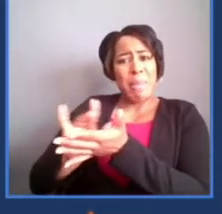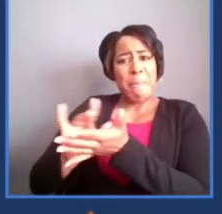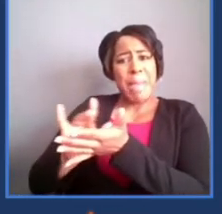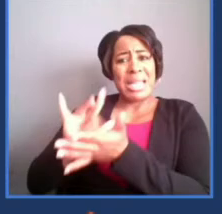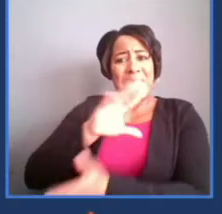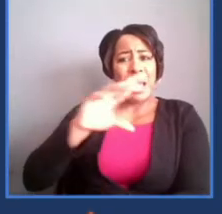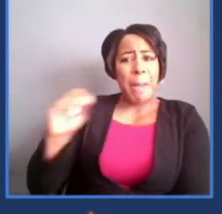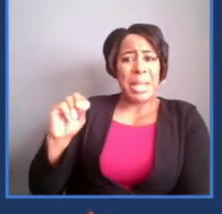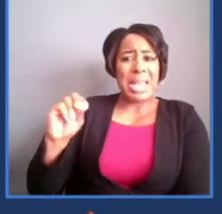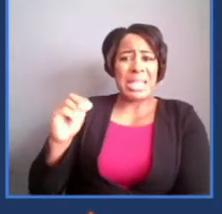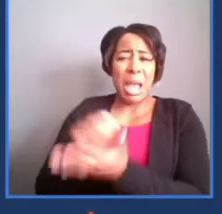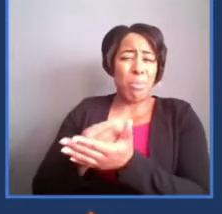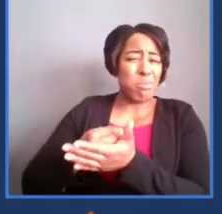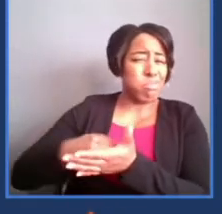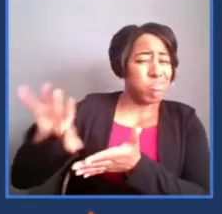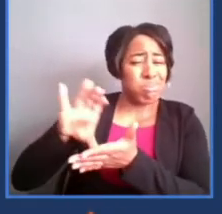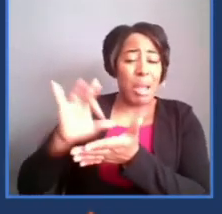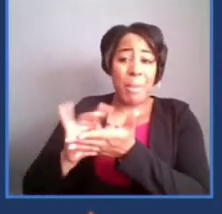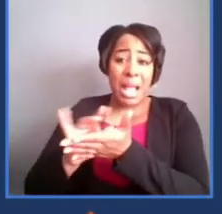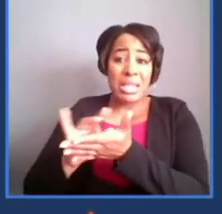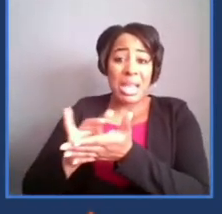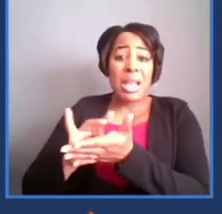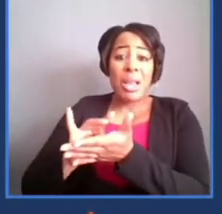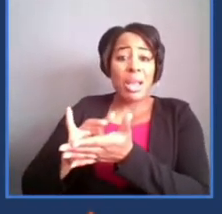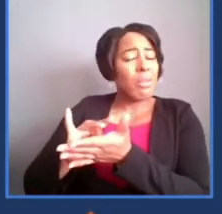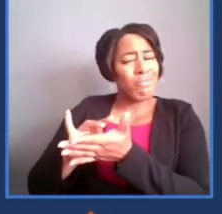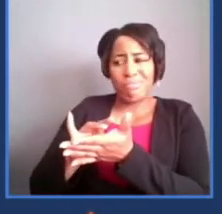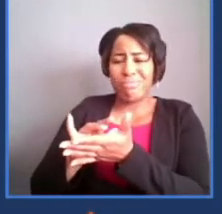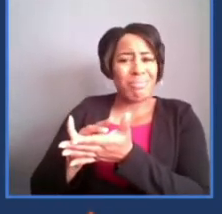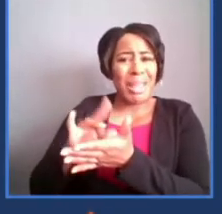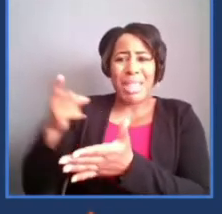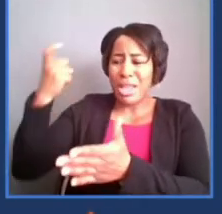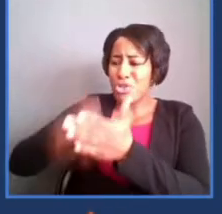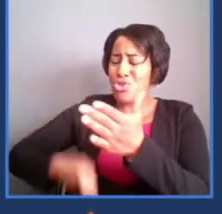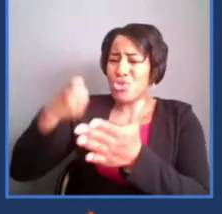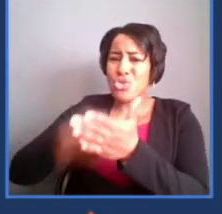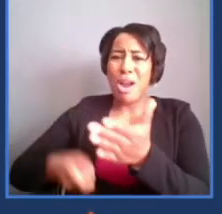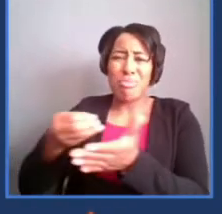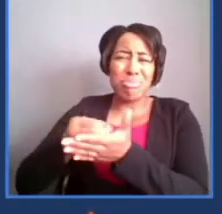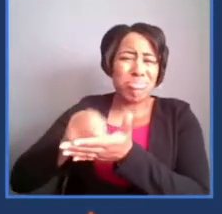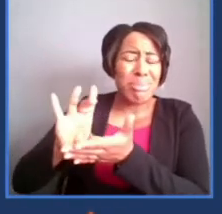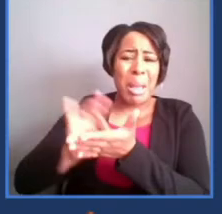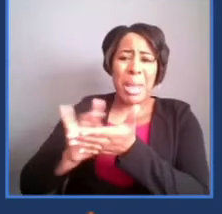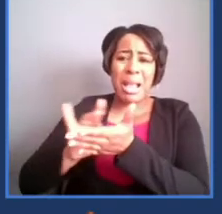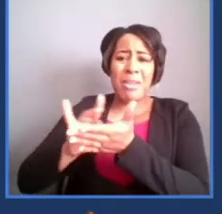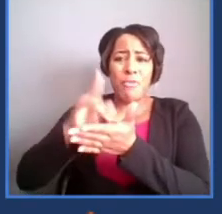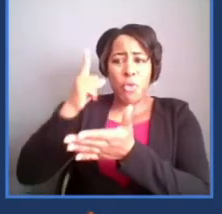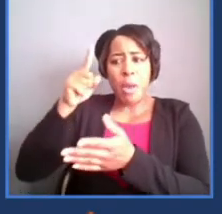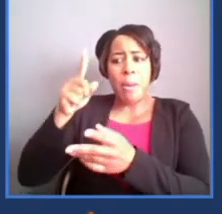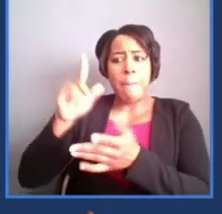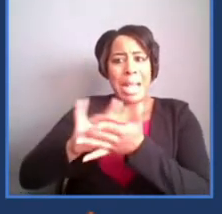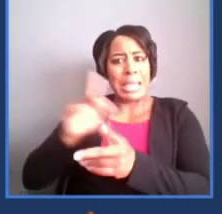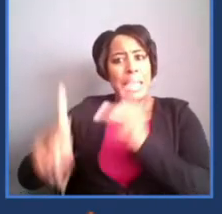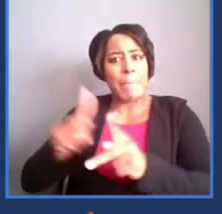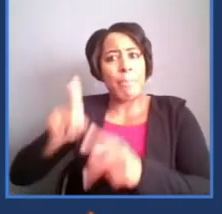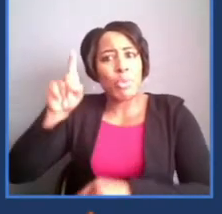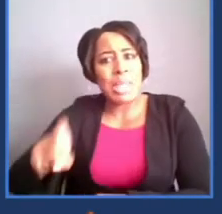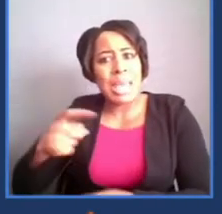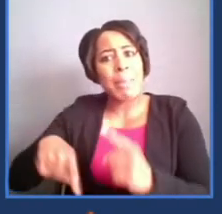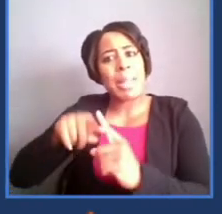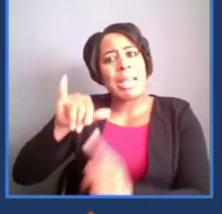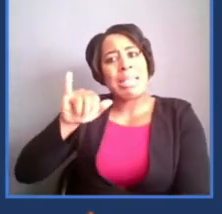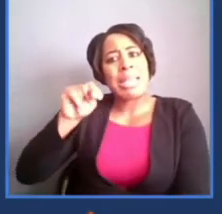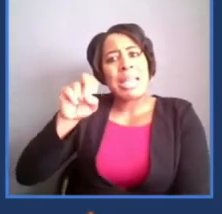pharmacy every single day, charging outrageous prices for life-saving medicine and insulin. We will ensure that